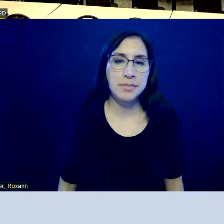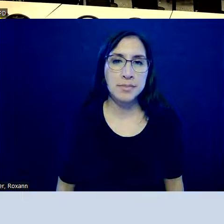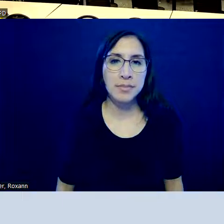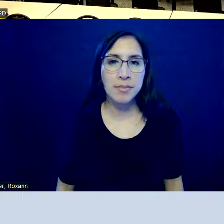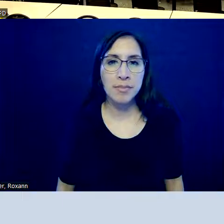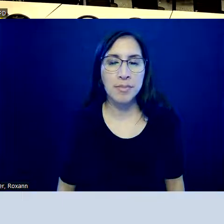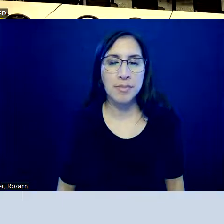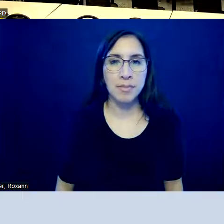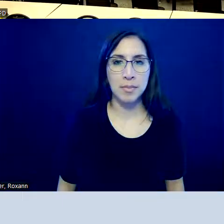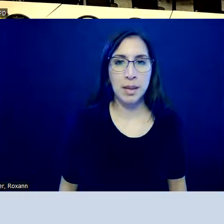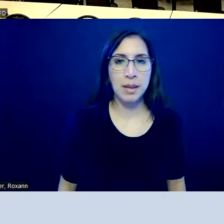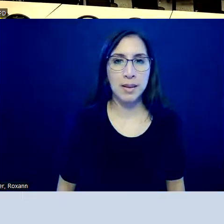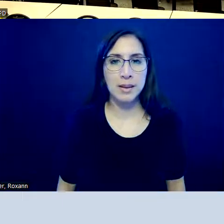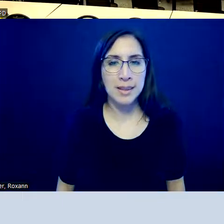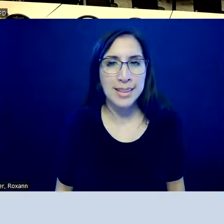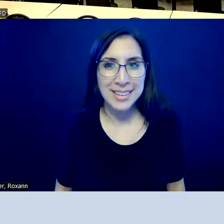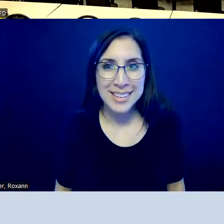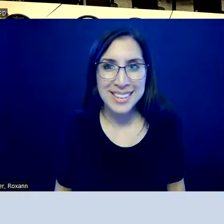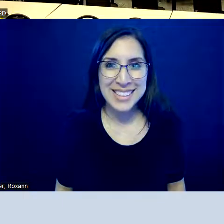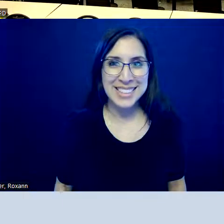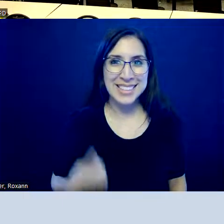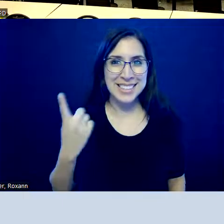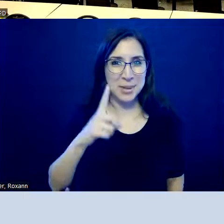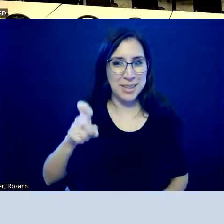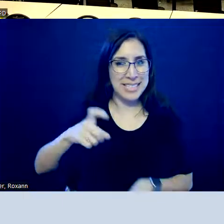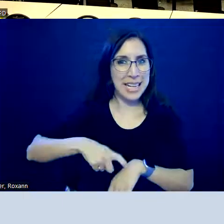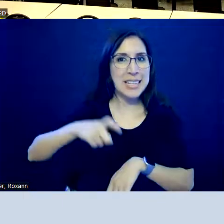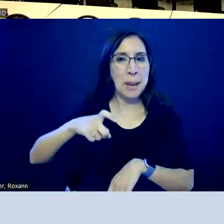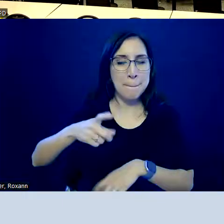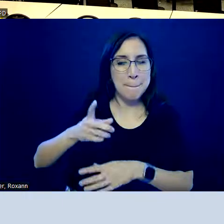They gave me a clockless room, so I'm.